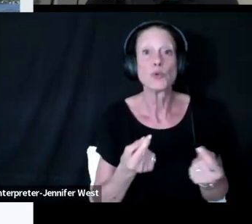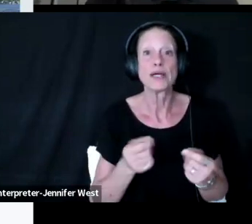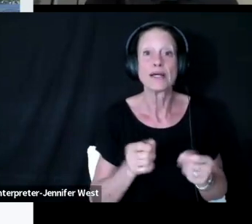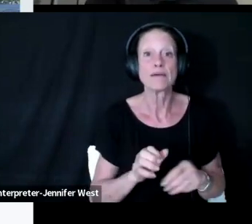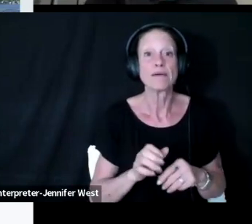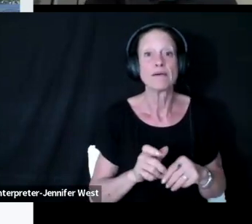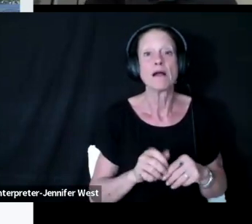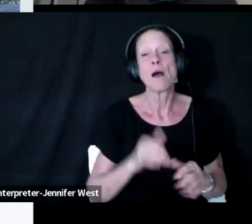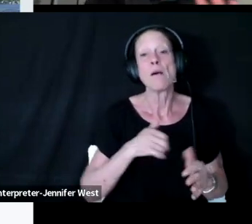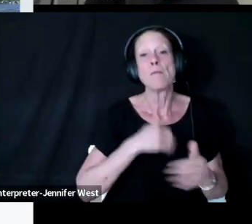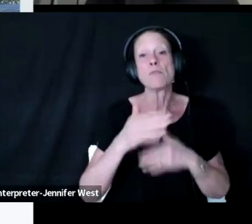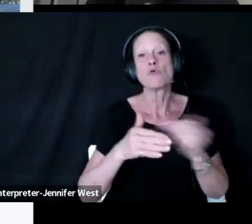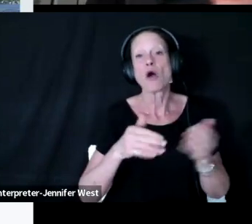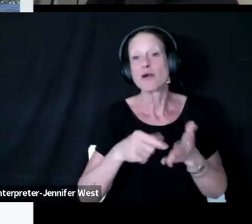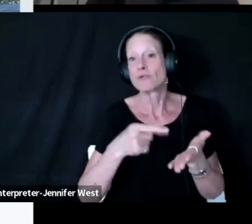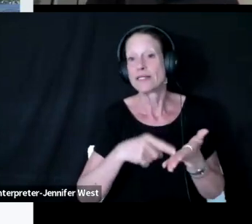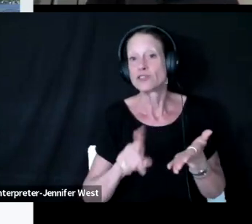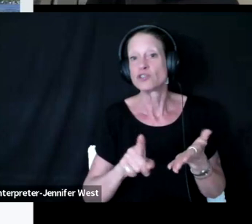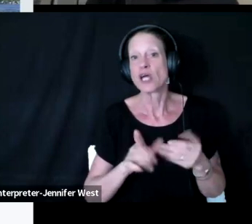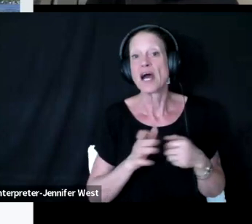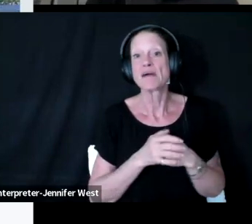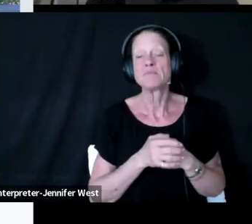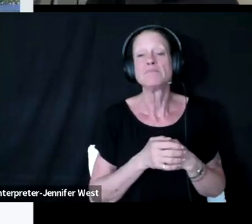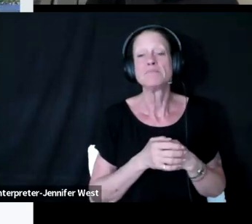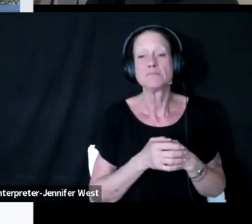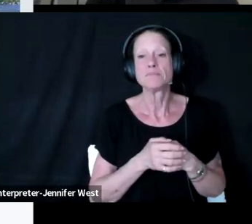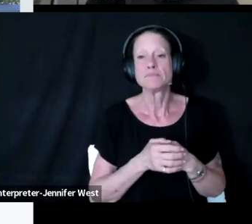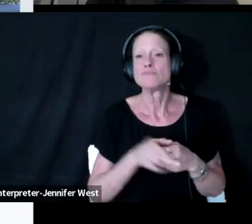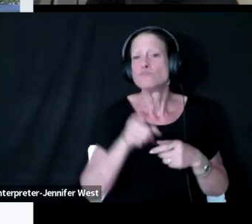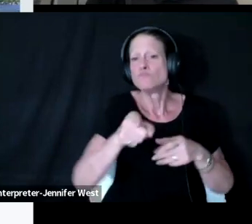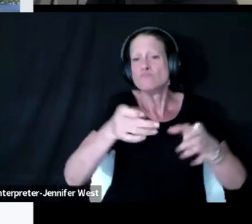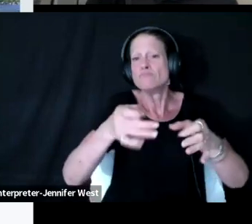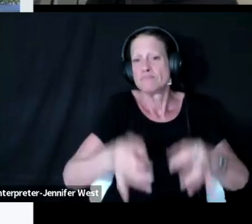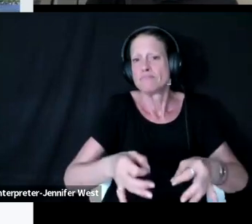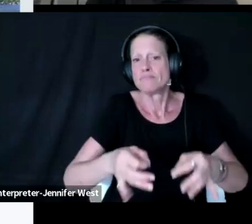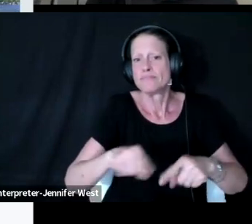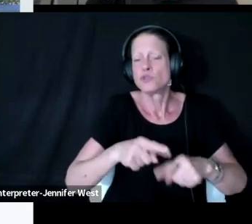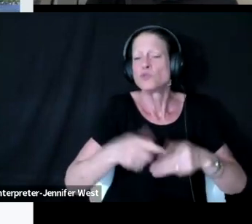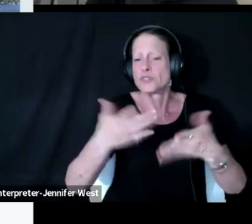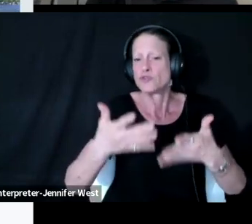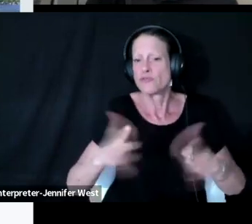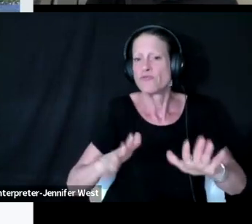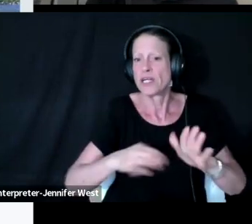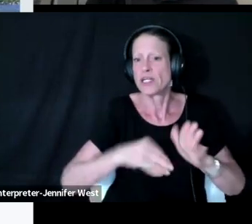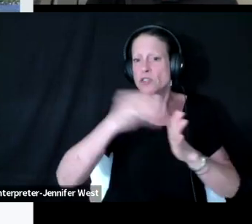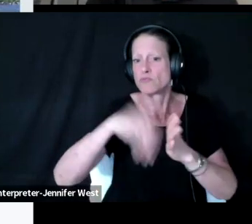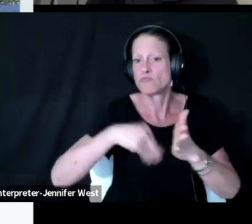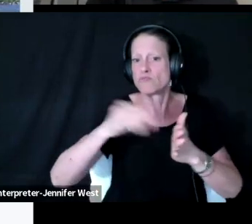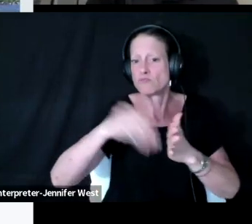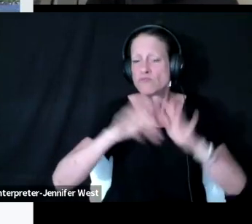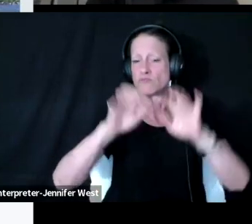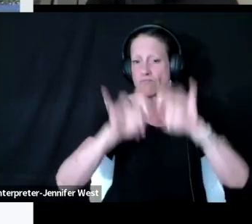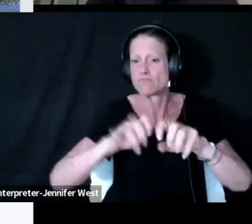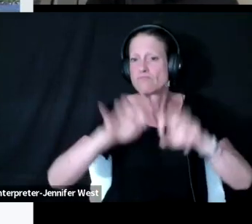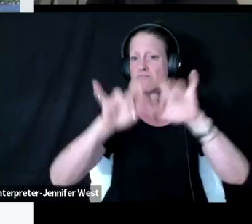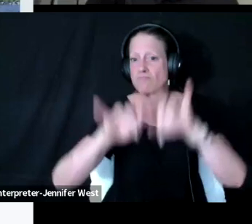Again, progress tracking is really about you decide when you're done, but as you can see, 83%